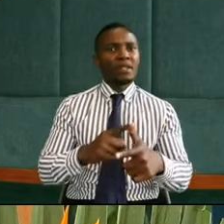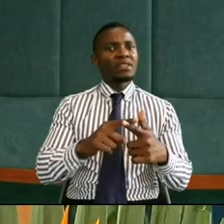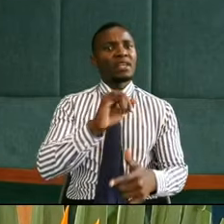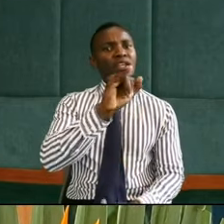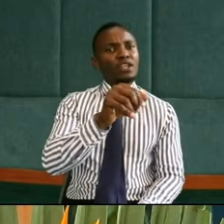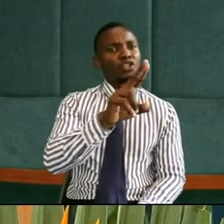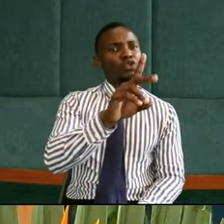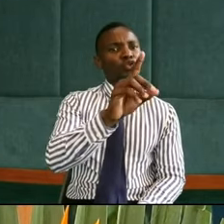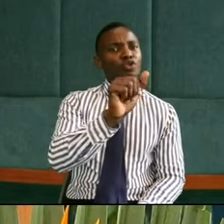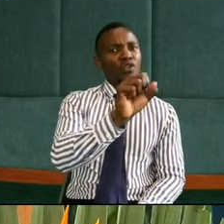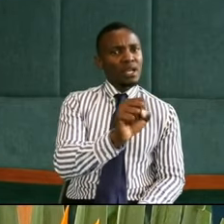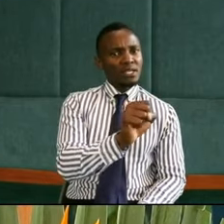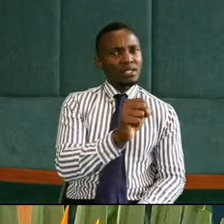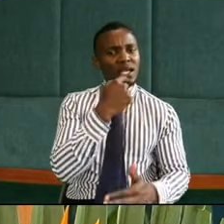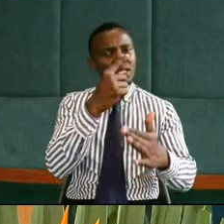said,